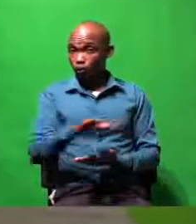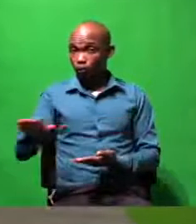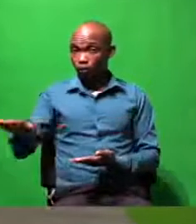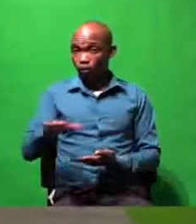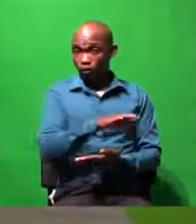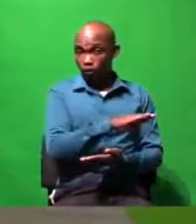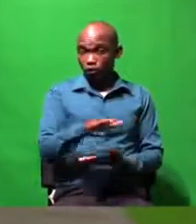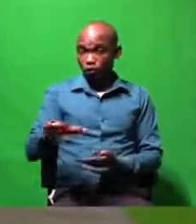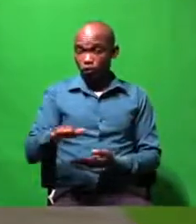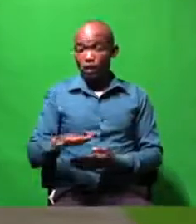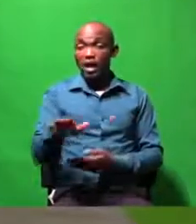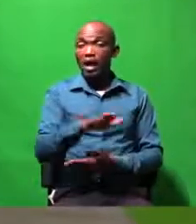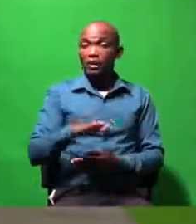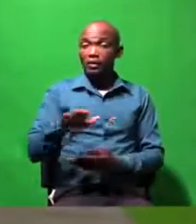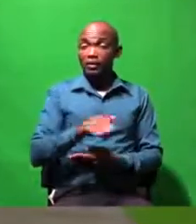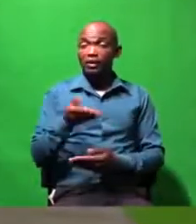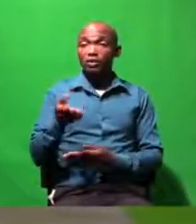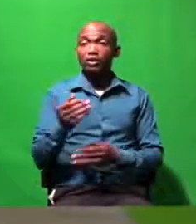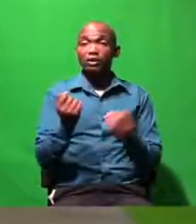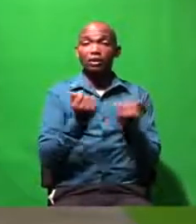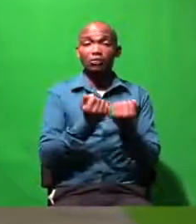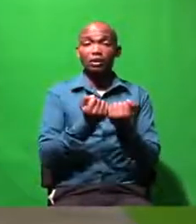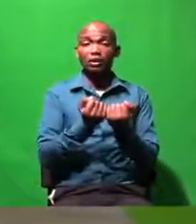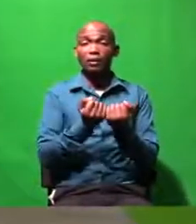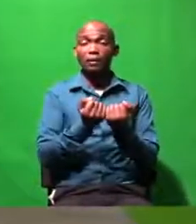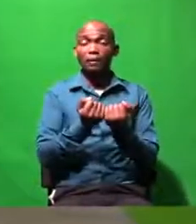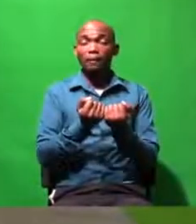measure. It's made